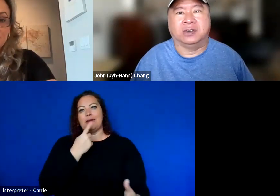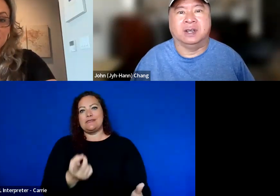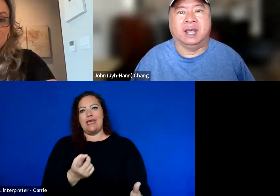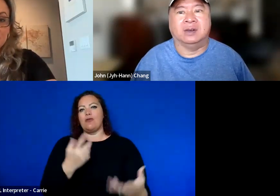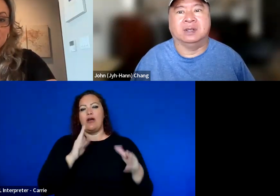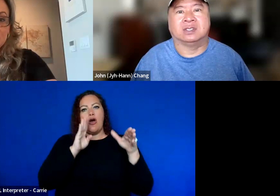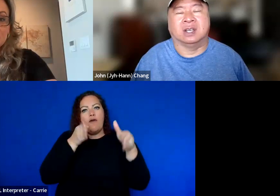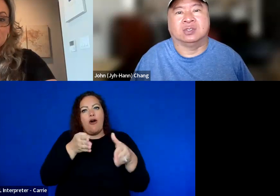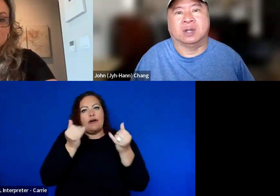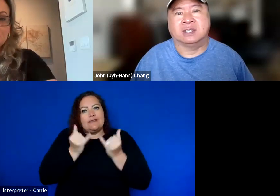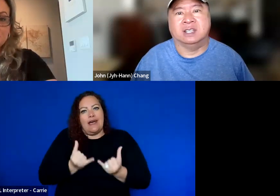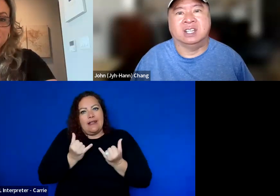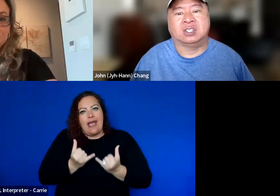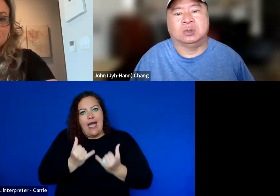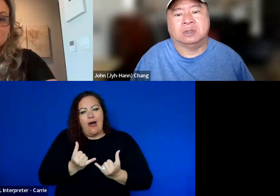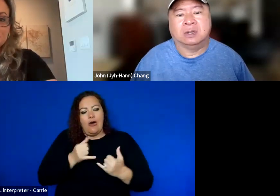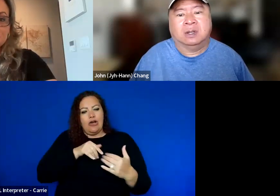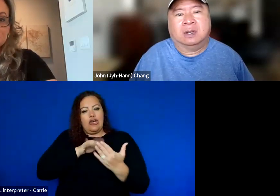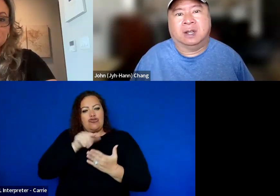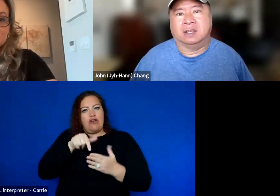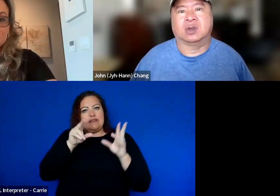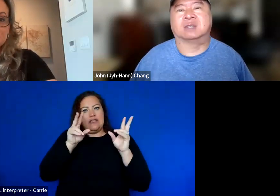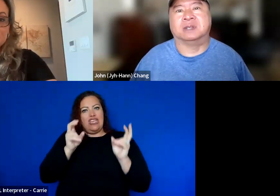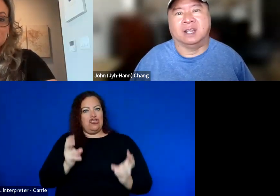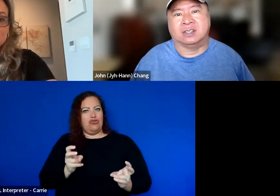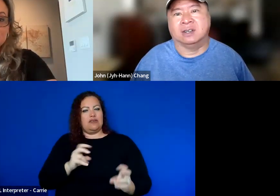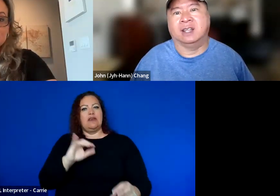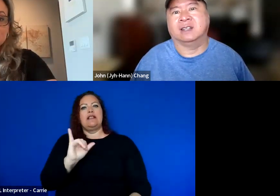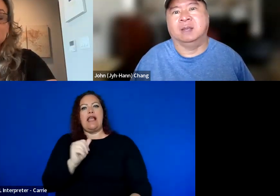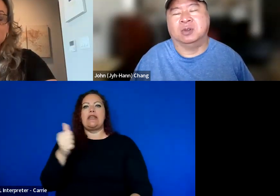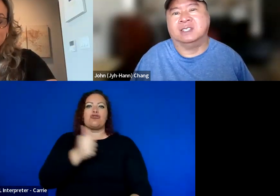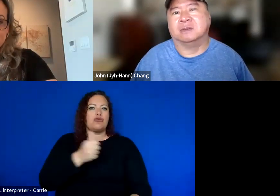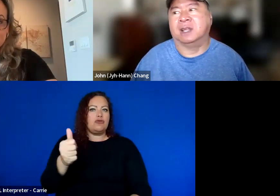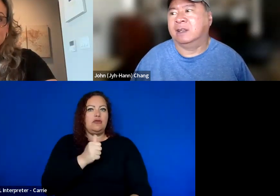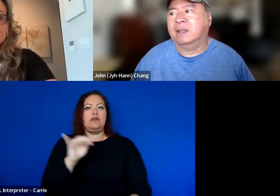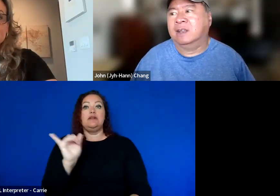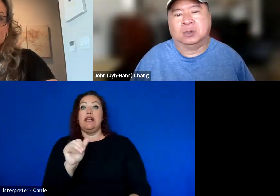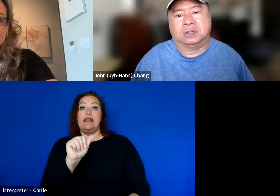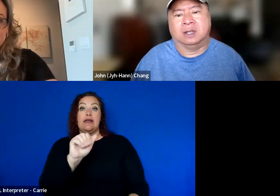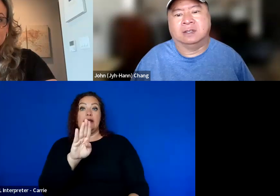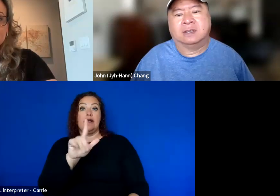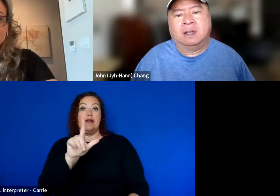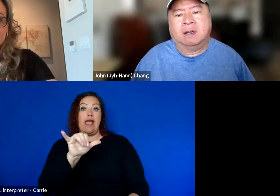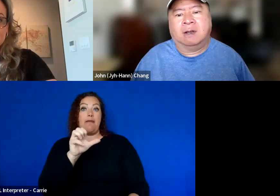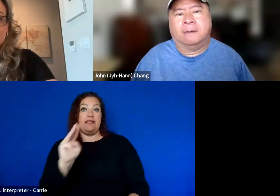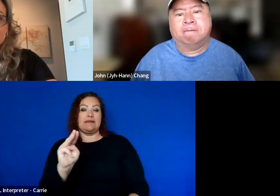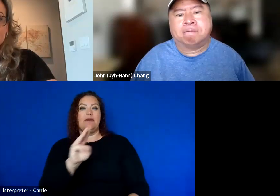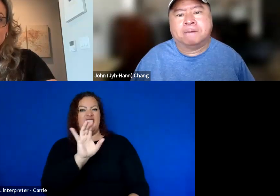on the here and now, addressing the issues like transportation, like ableism, like those